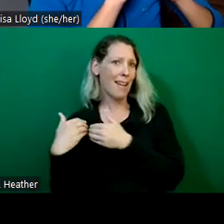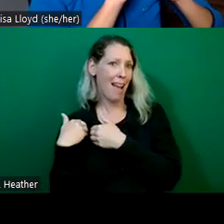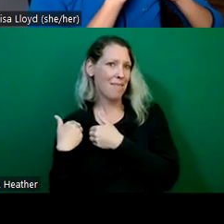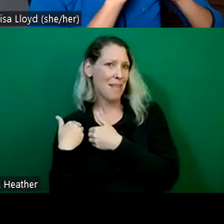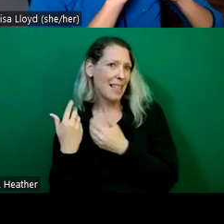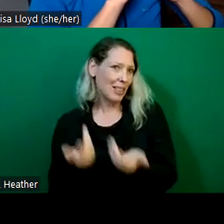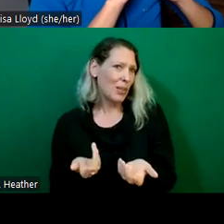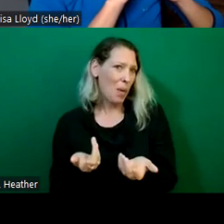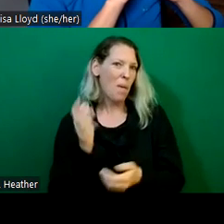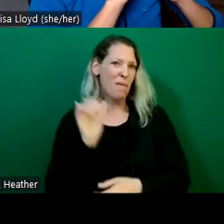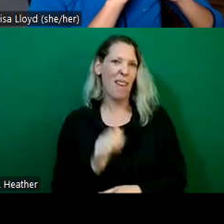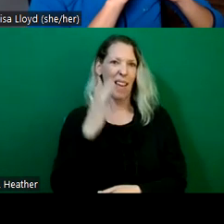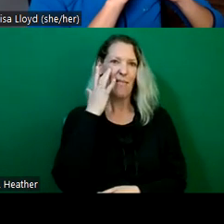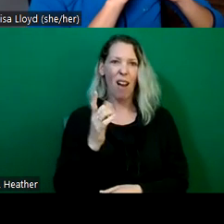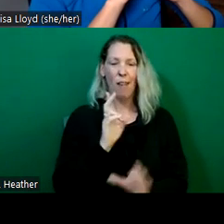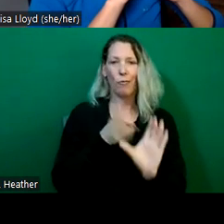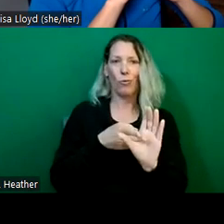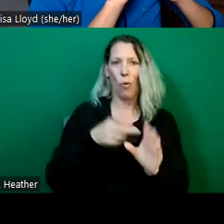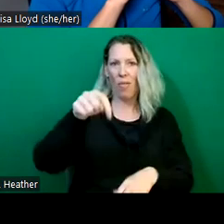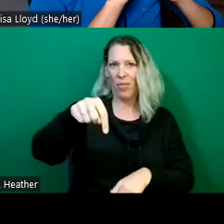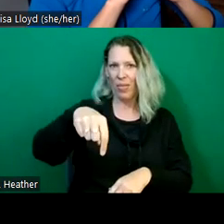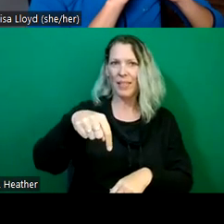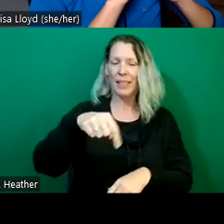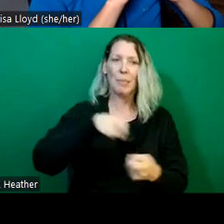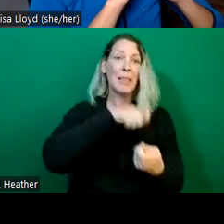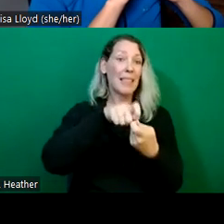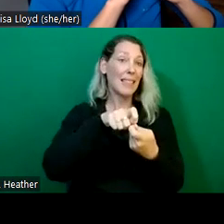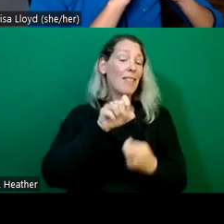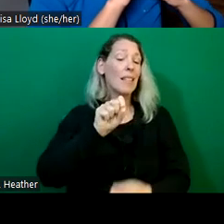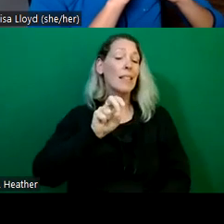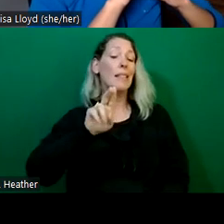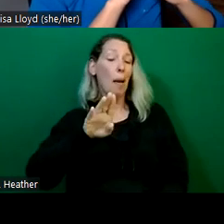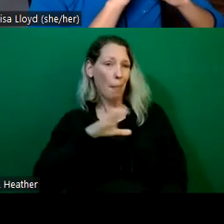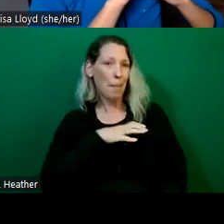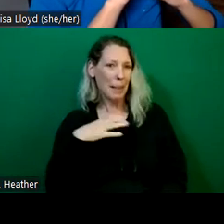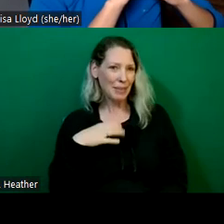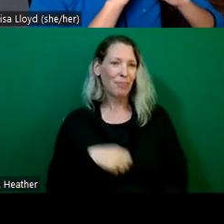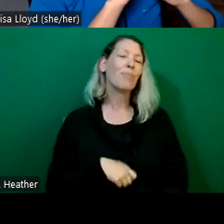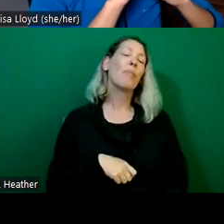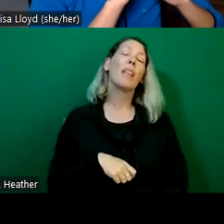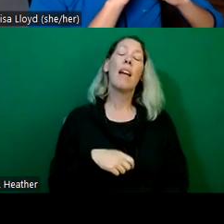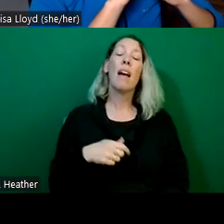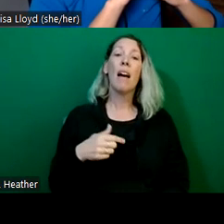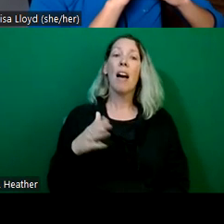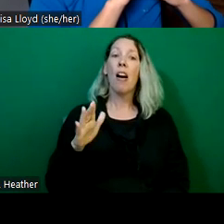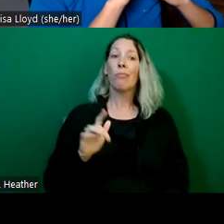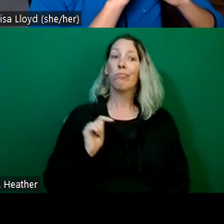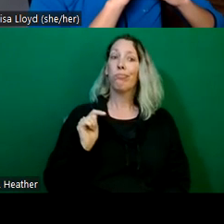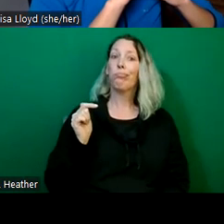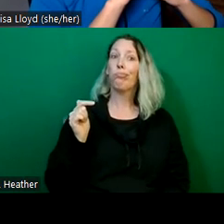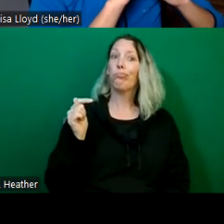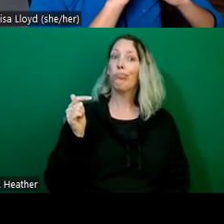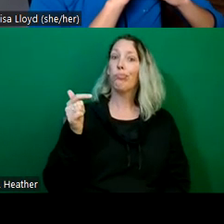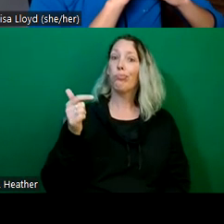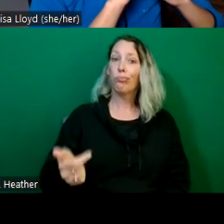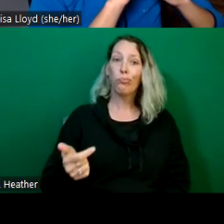that that's why I've joined this particular subcommittee. And I will pass it off